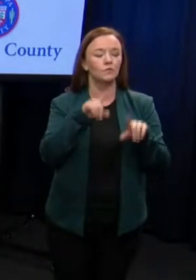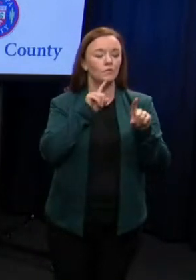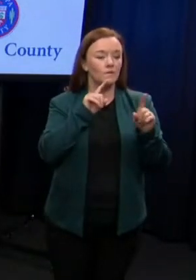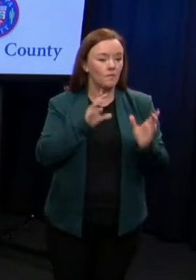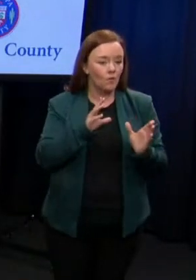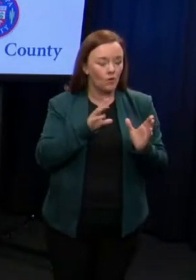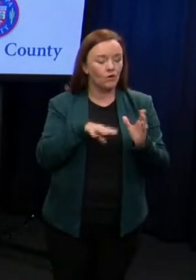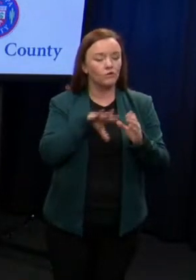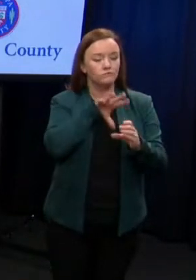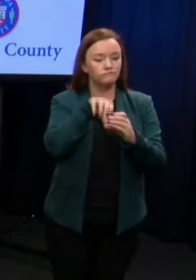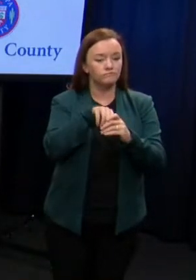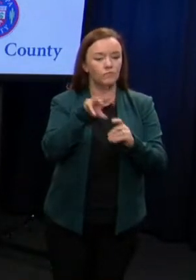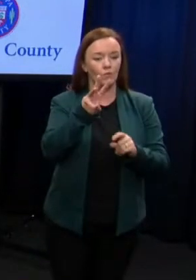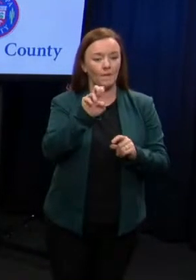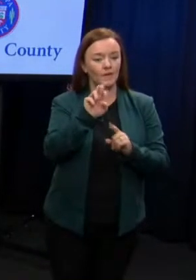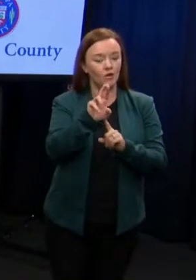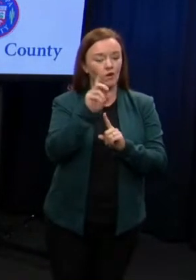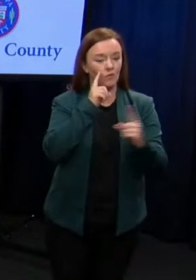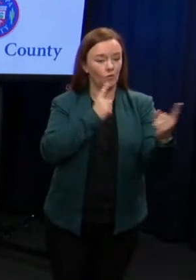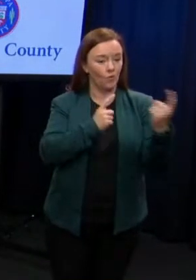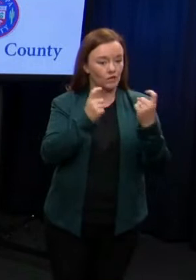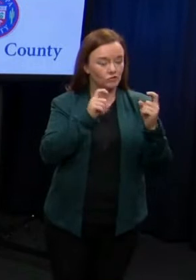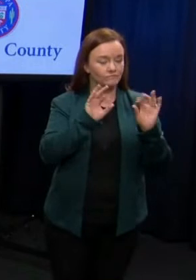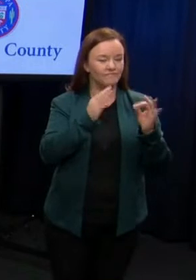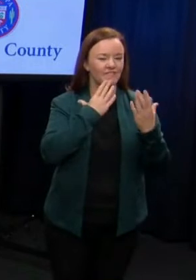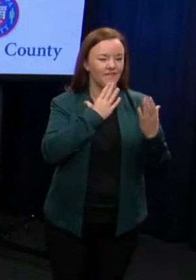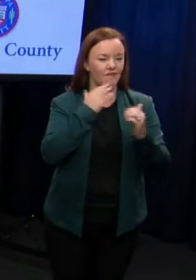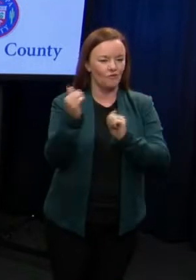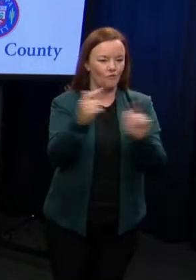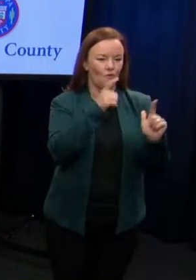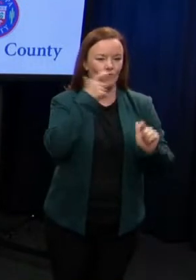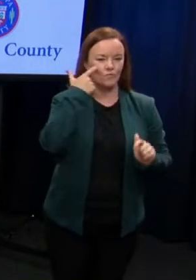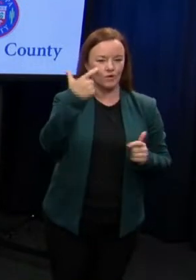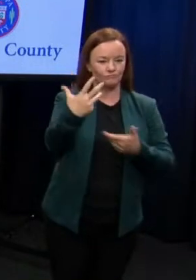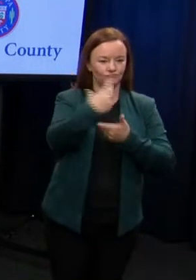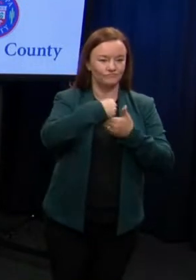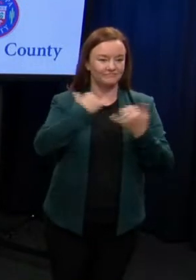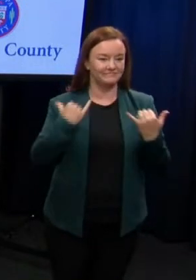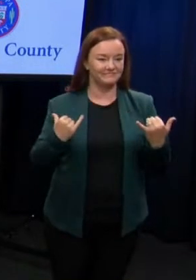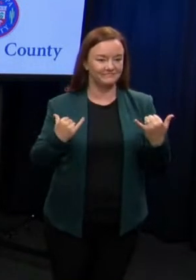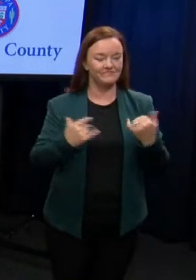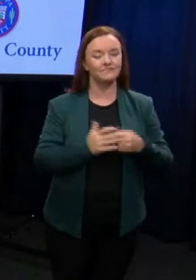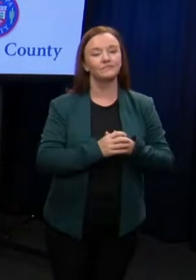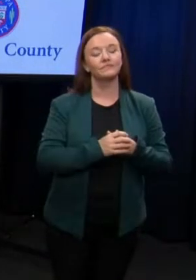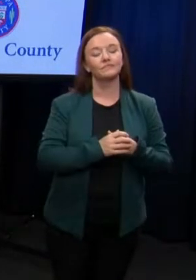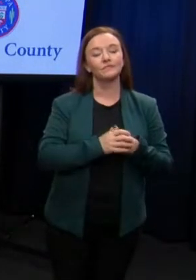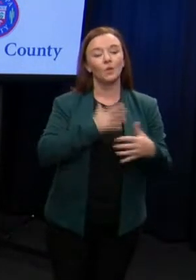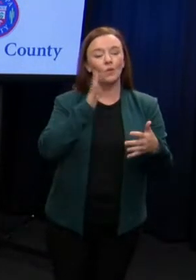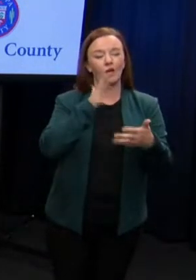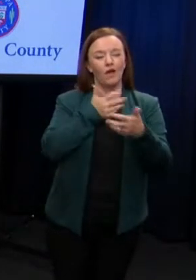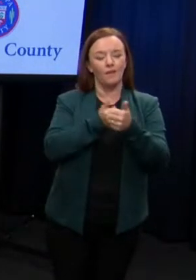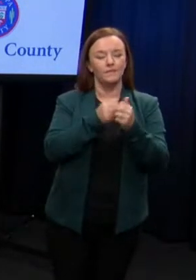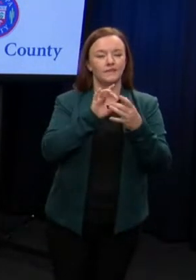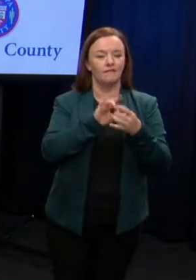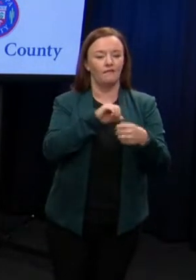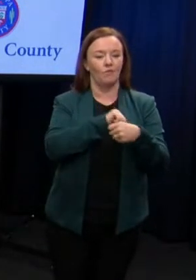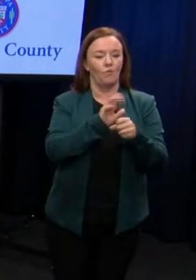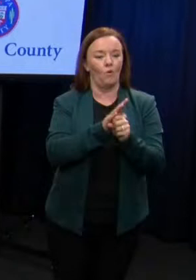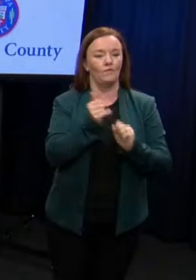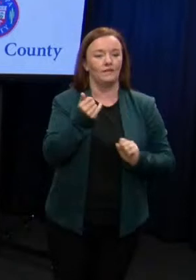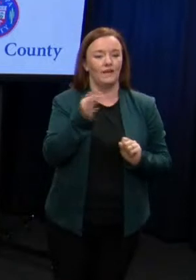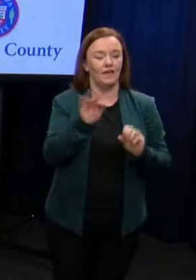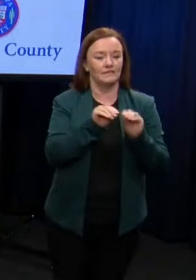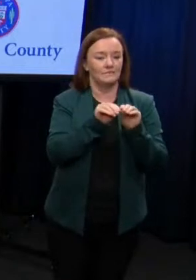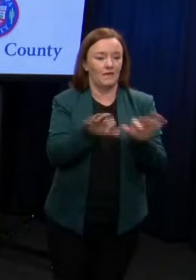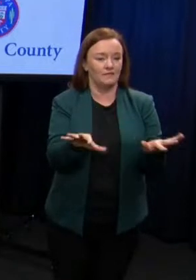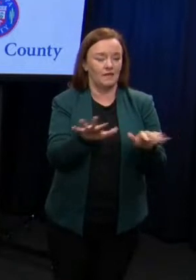the GoToWebinar today so they can ask some questions at this time. So we're here to give you an update on the COVID-19 pandemic